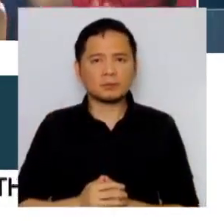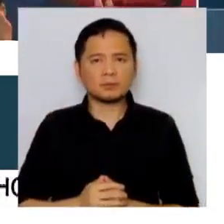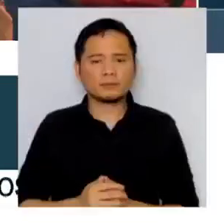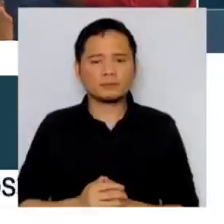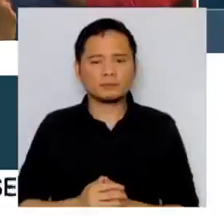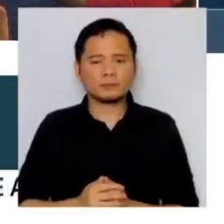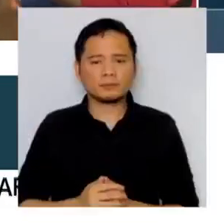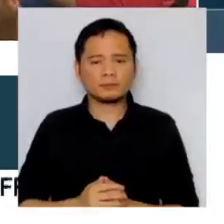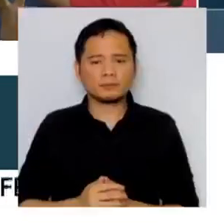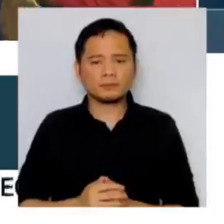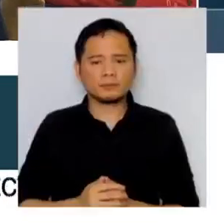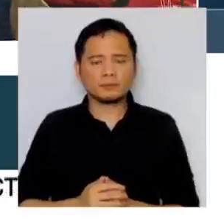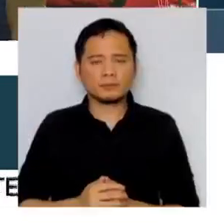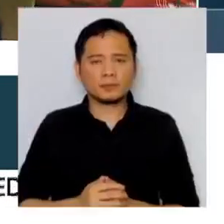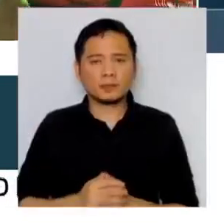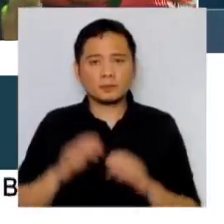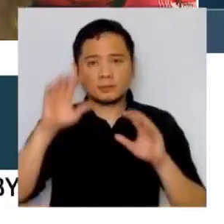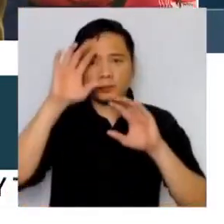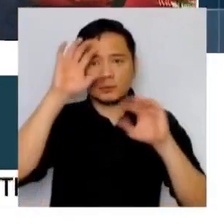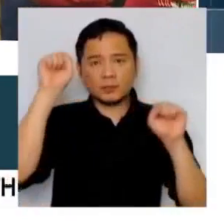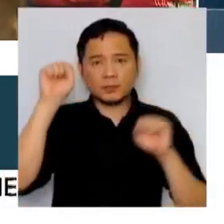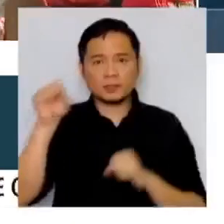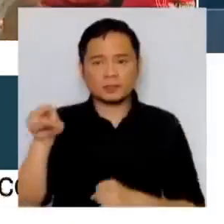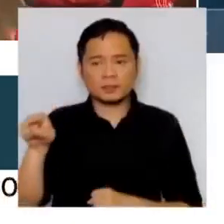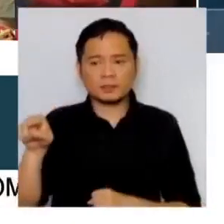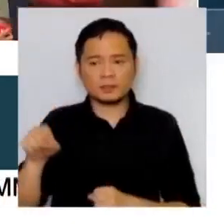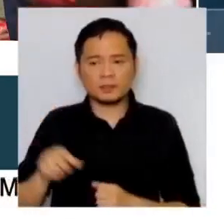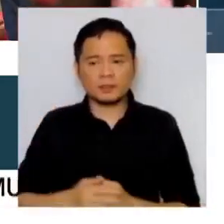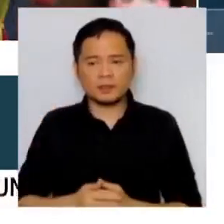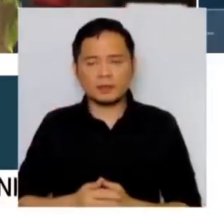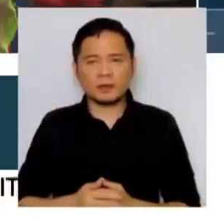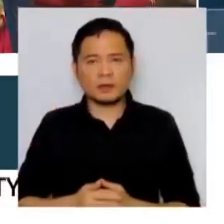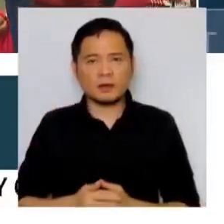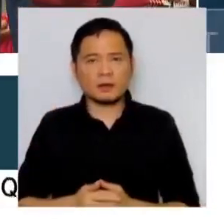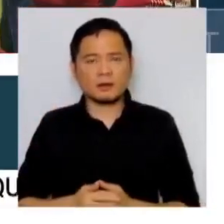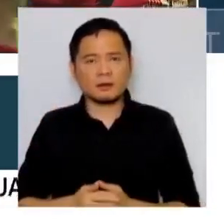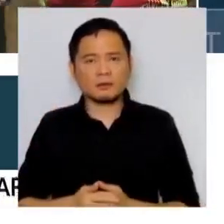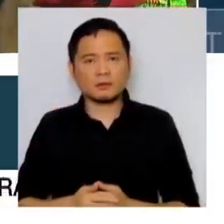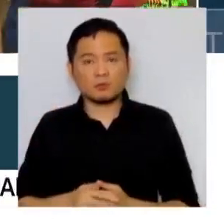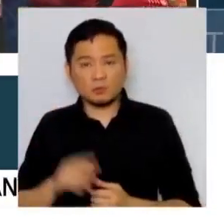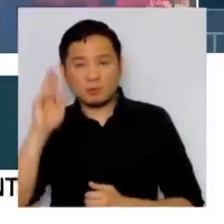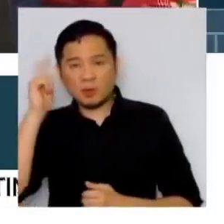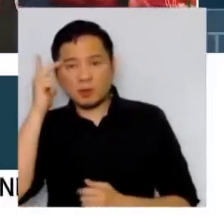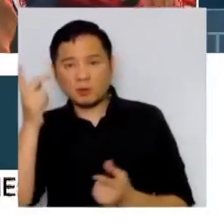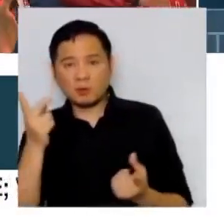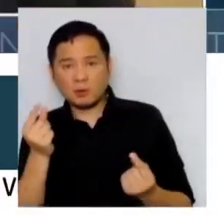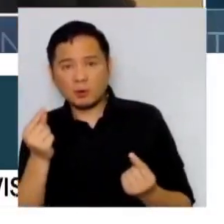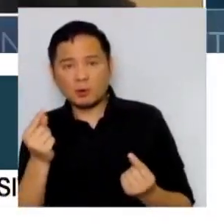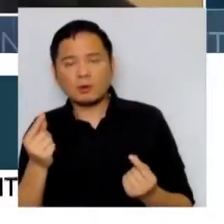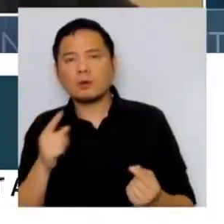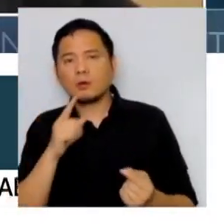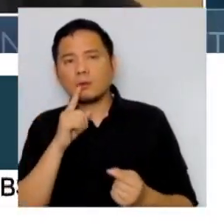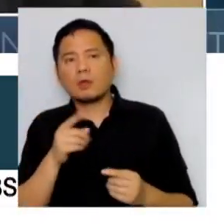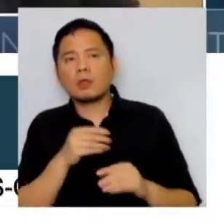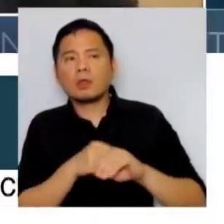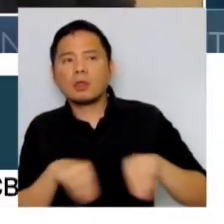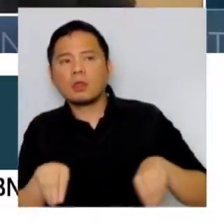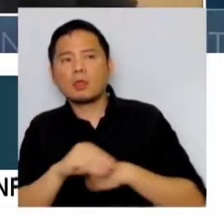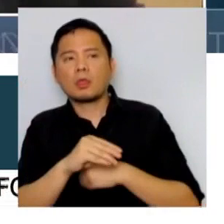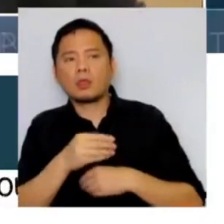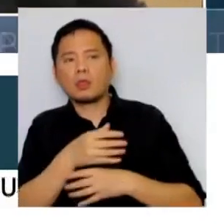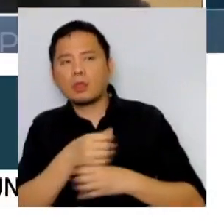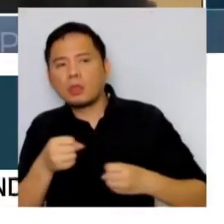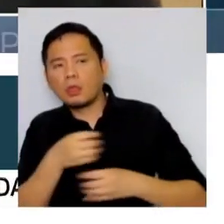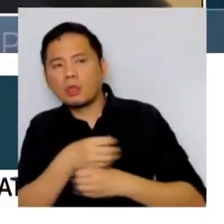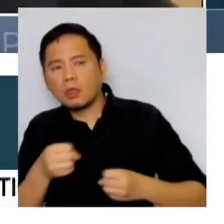in real politics, has one way or another has done favors to the Marcos family. He would be